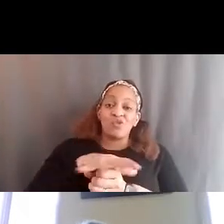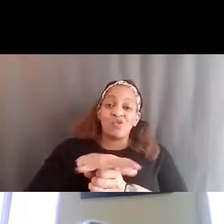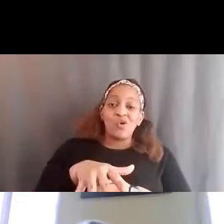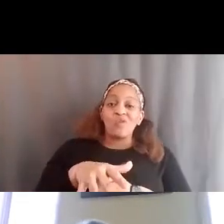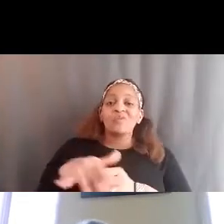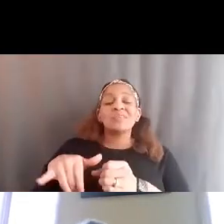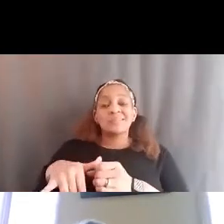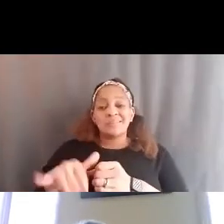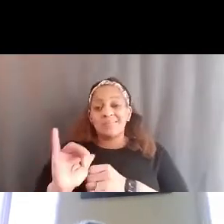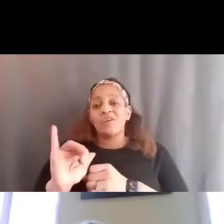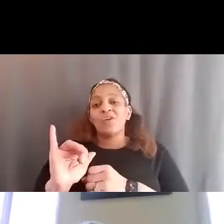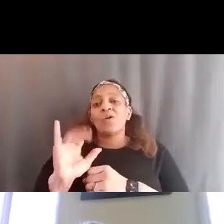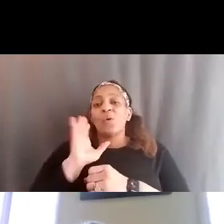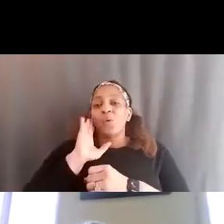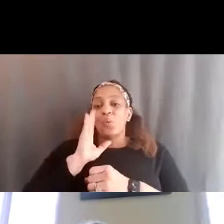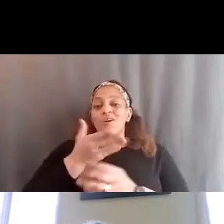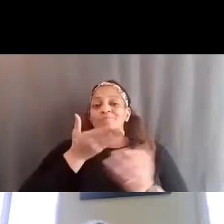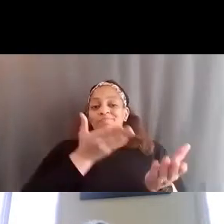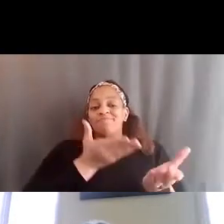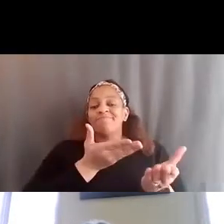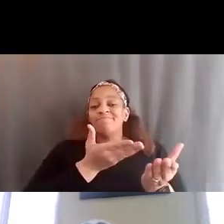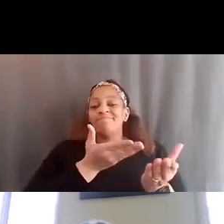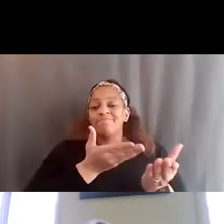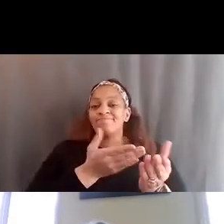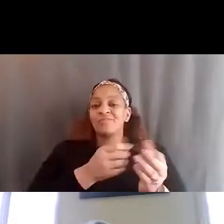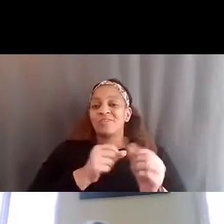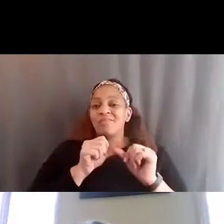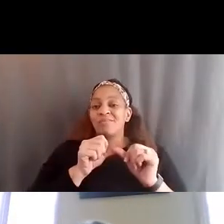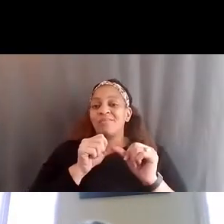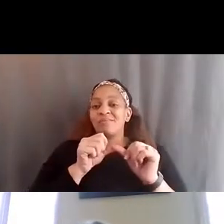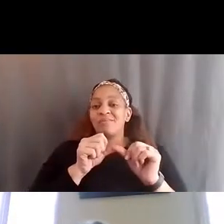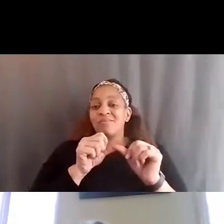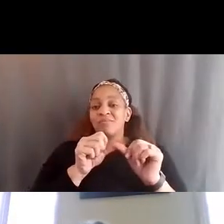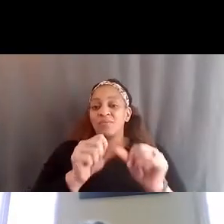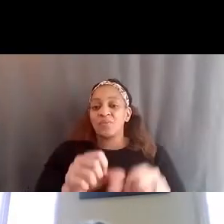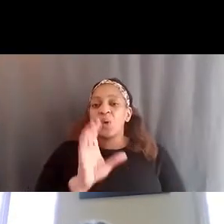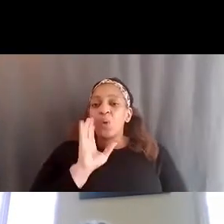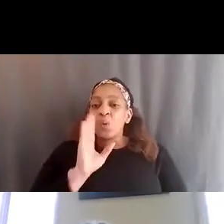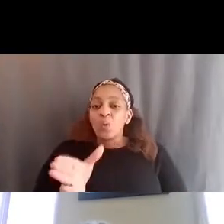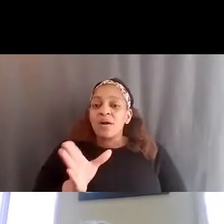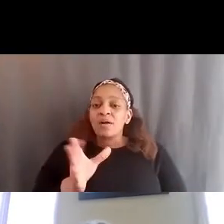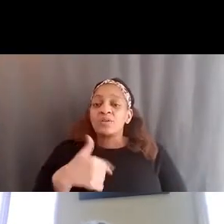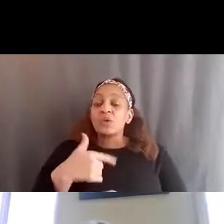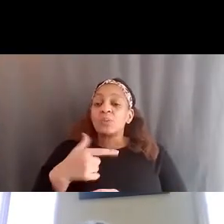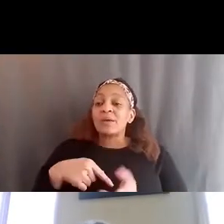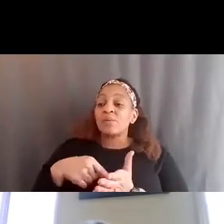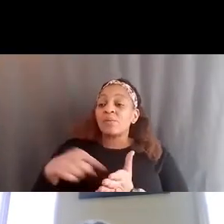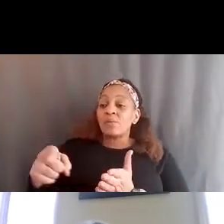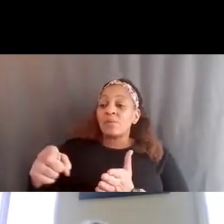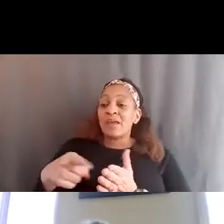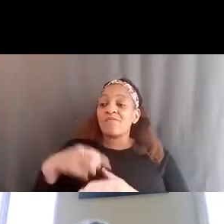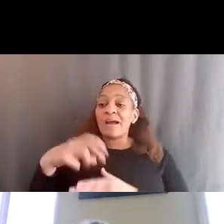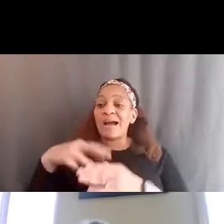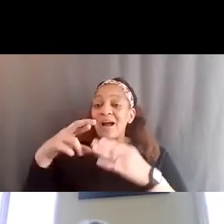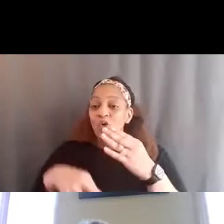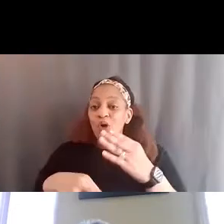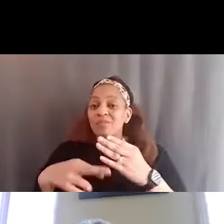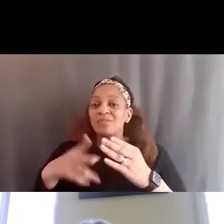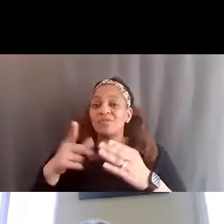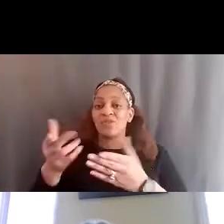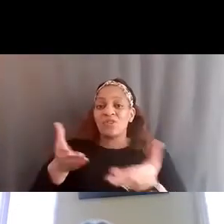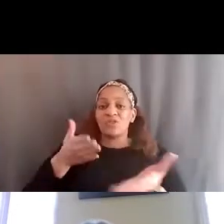us on a very long-term basis. So being paid for outcomes of the services that